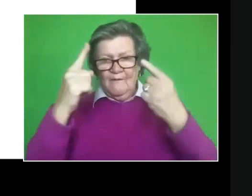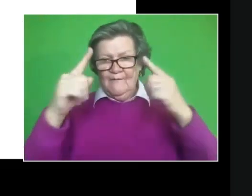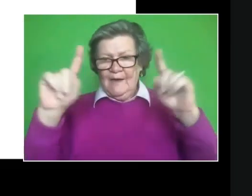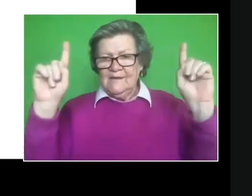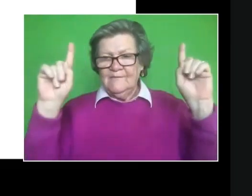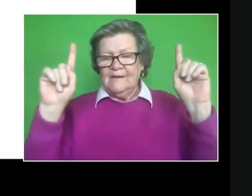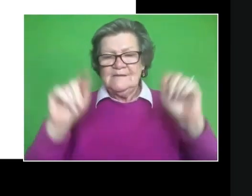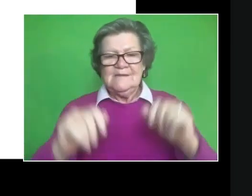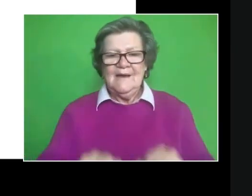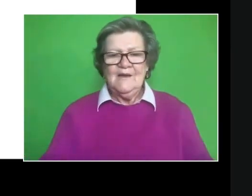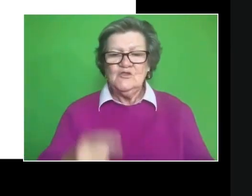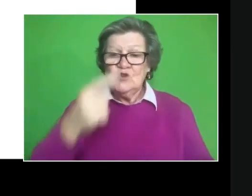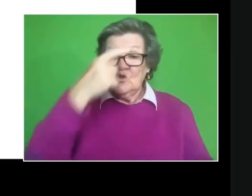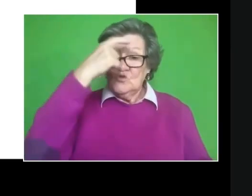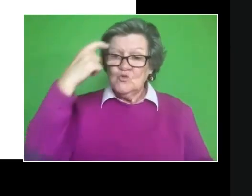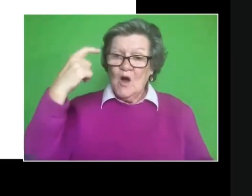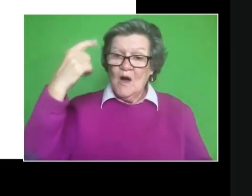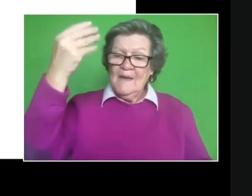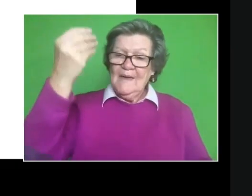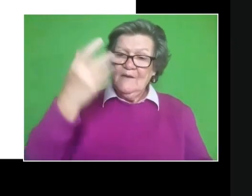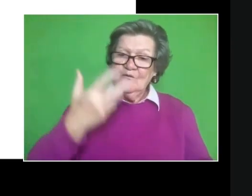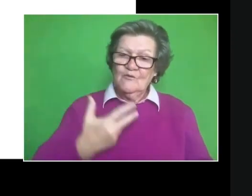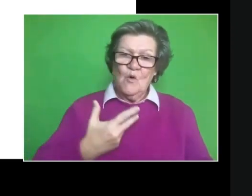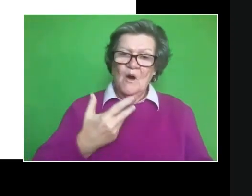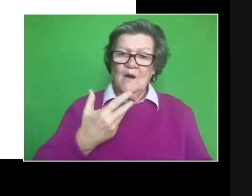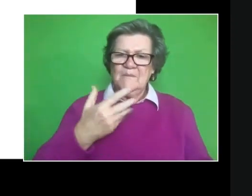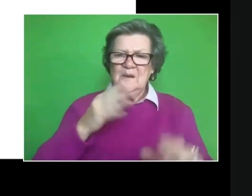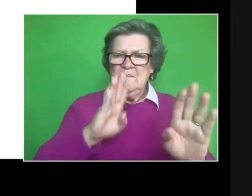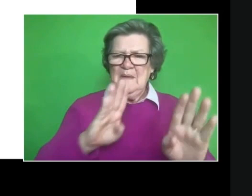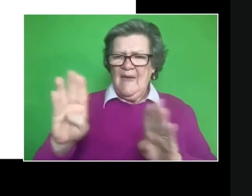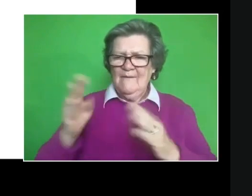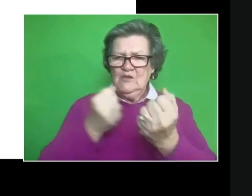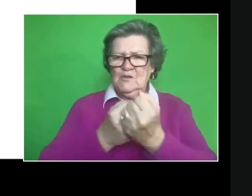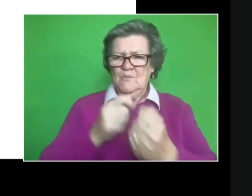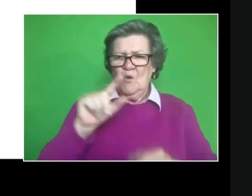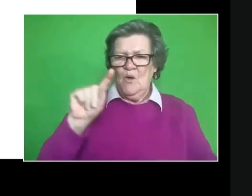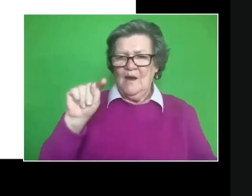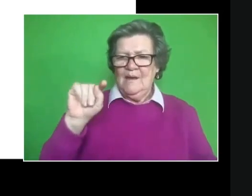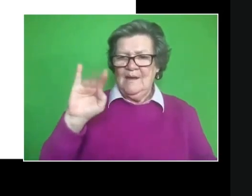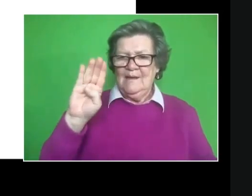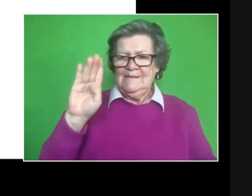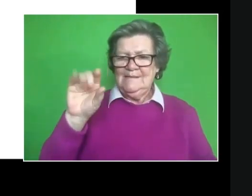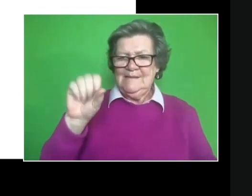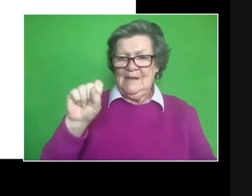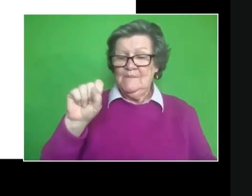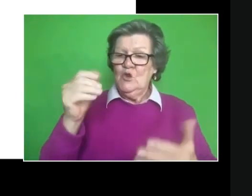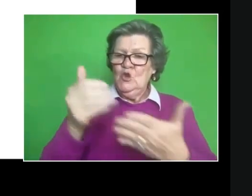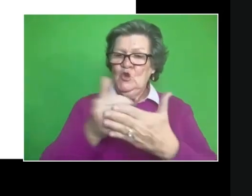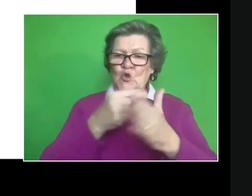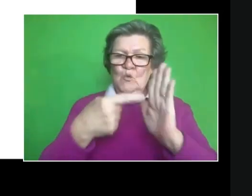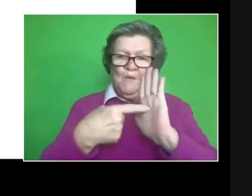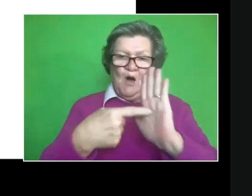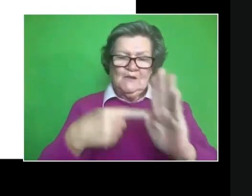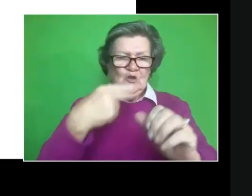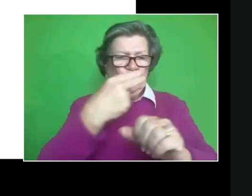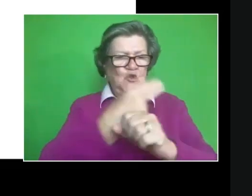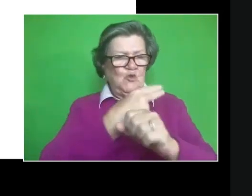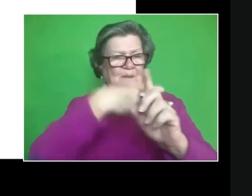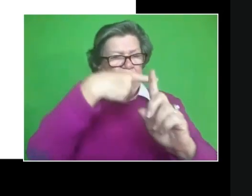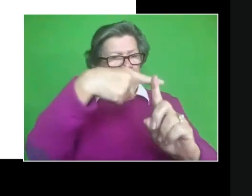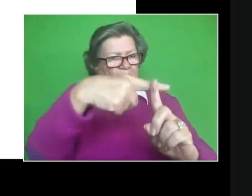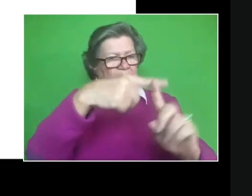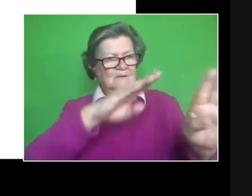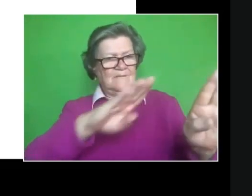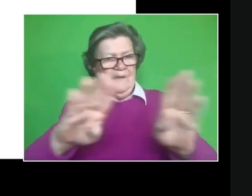So trauma-informed behavioral supports, or TIBS, this is a new model using positive behavioral supports. And this is a way of